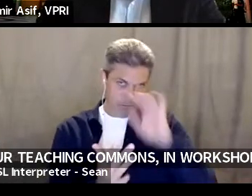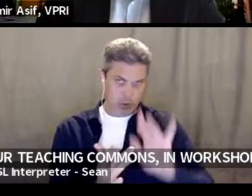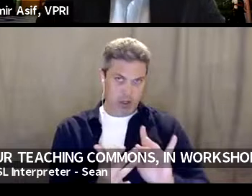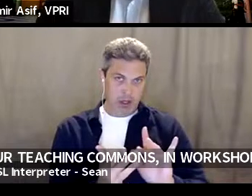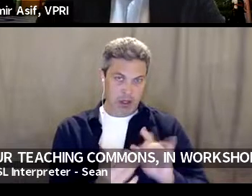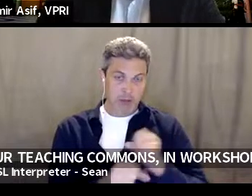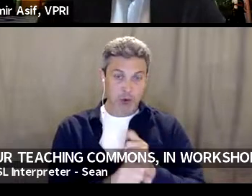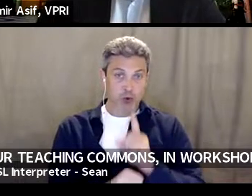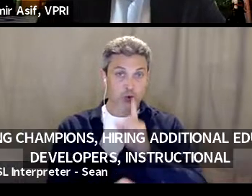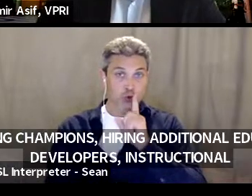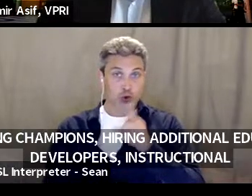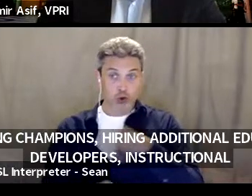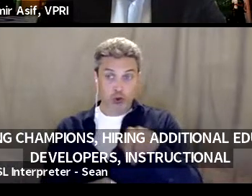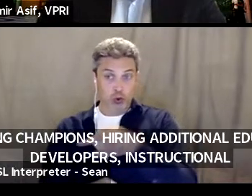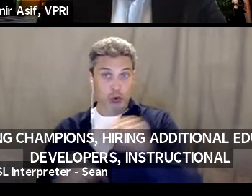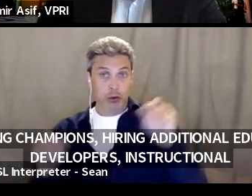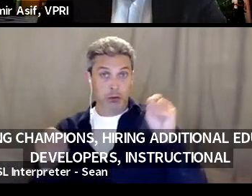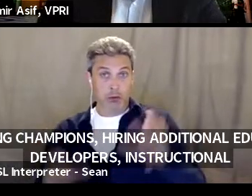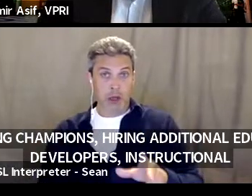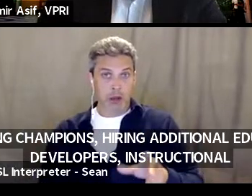members had the support that they needed